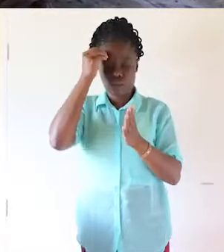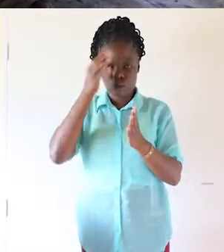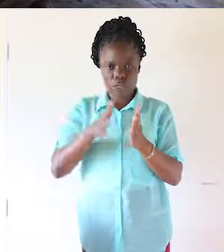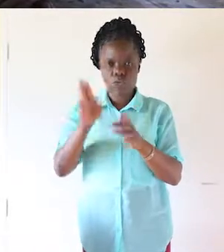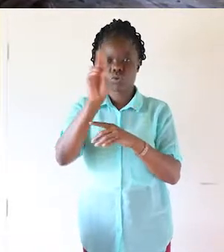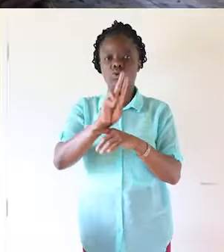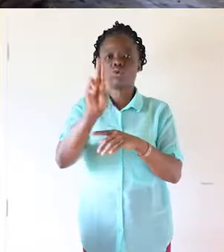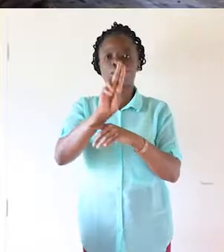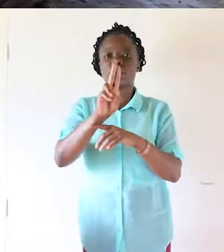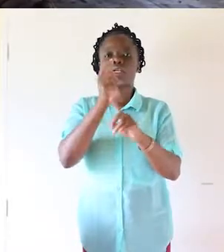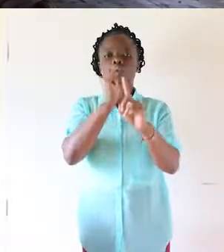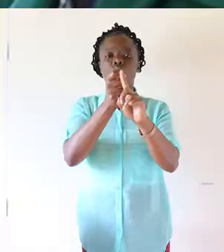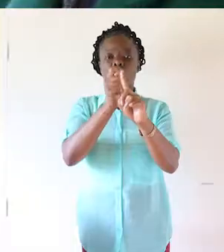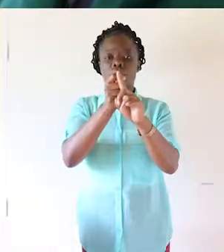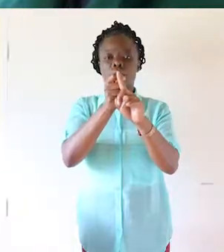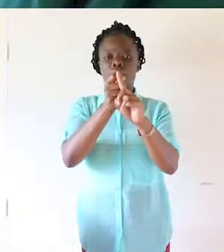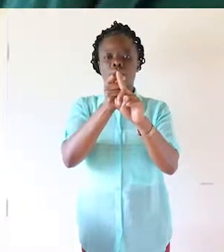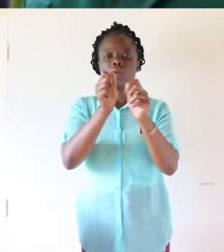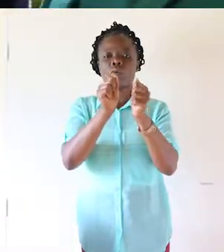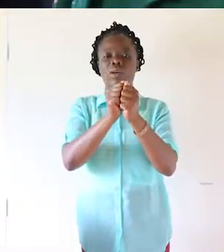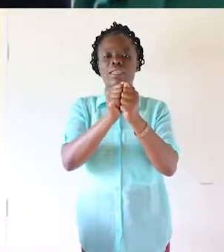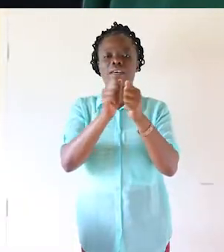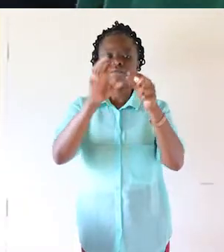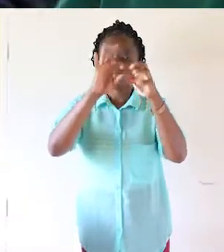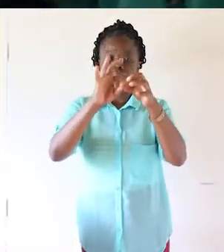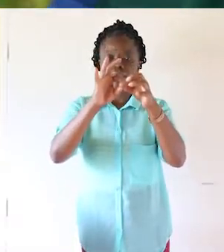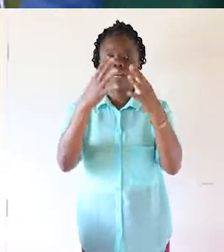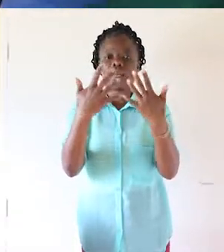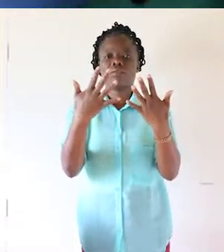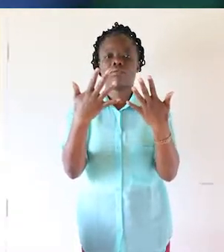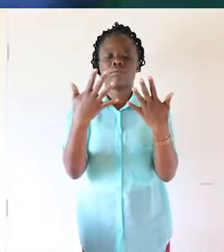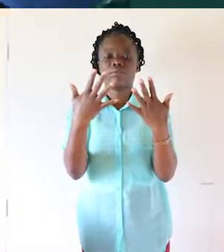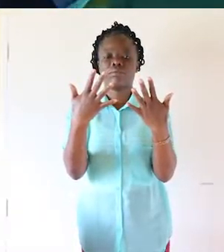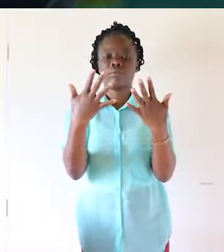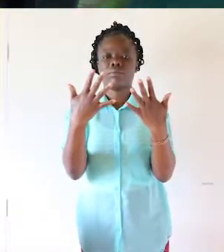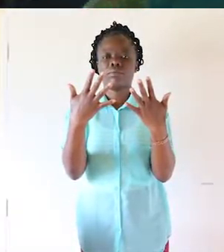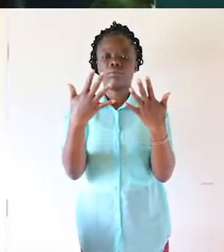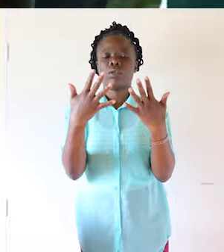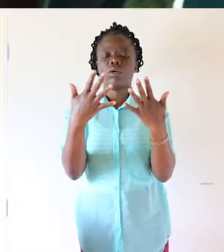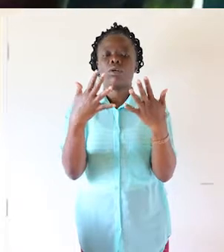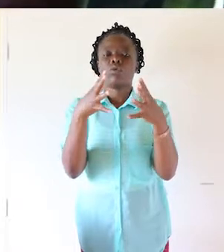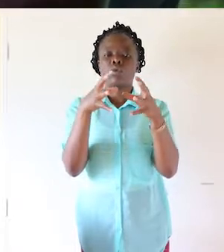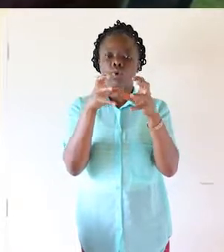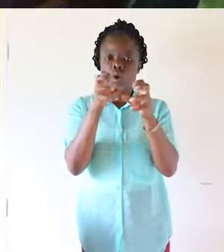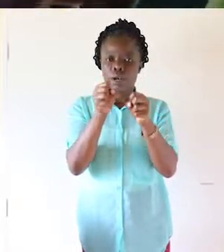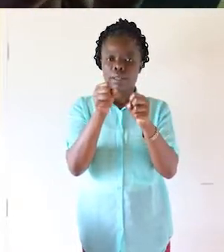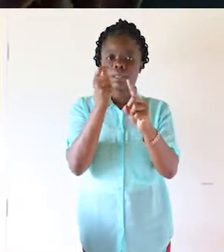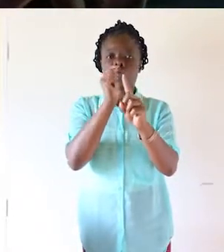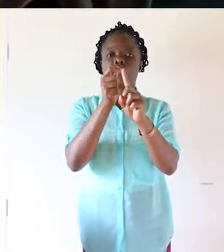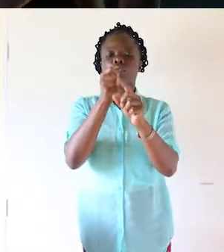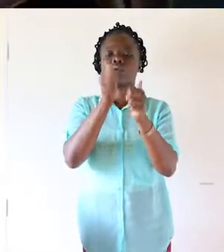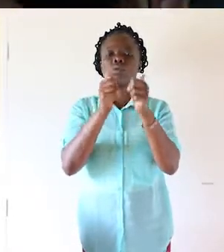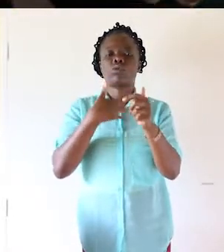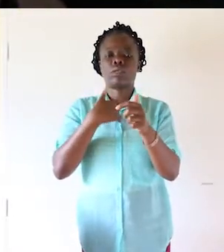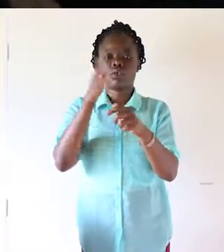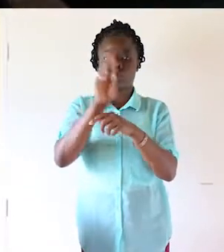learner to use tools with fixed handles. You only put the tools that you want